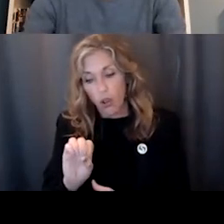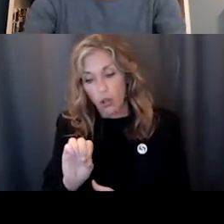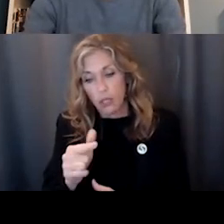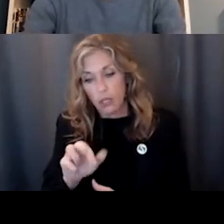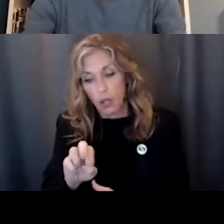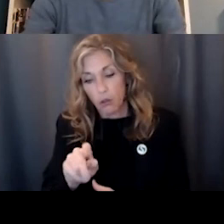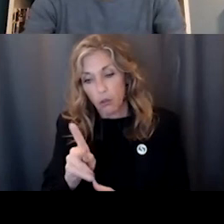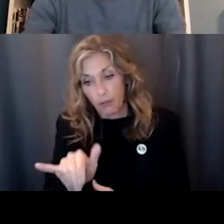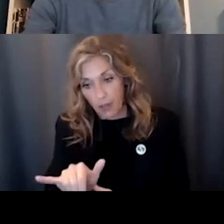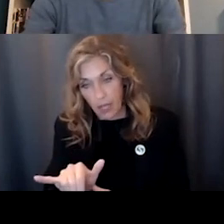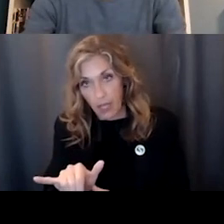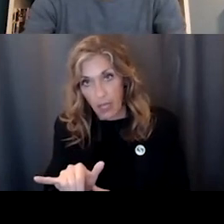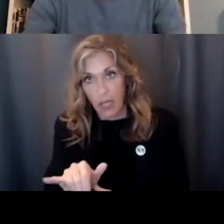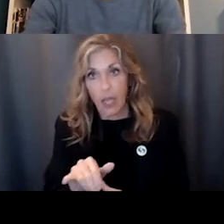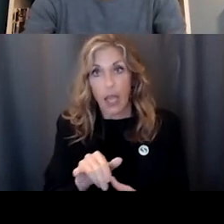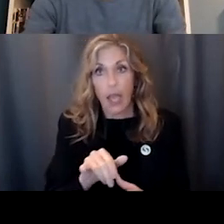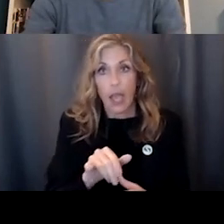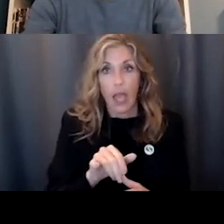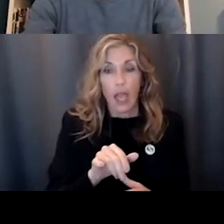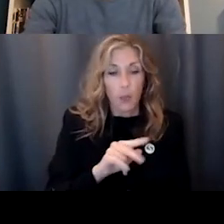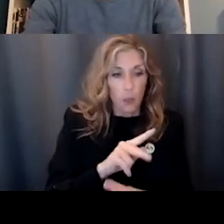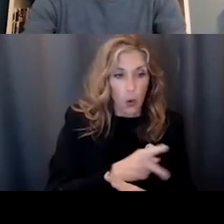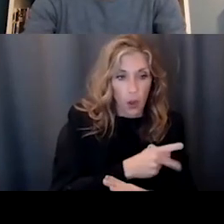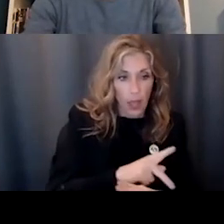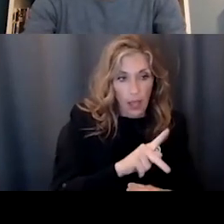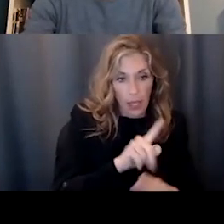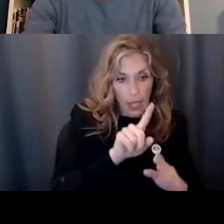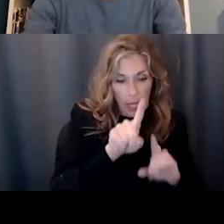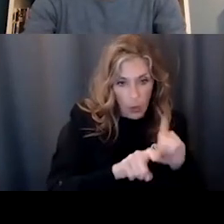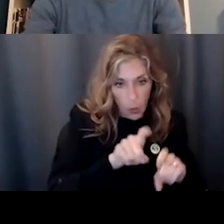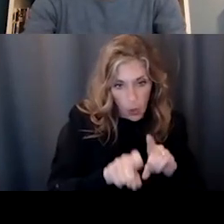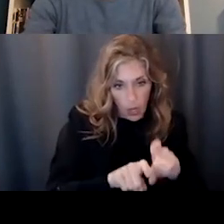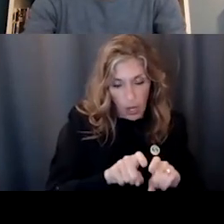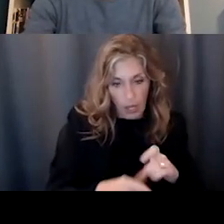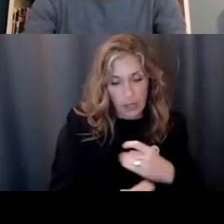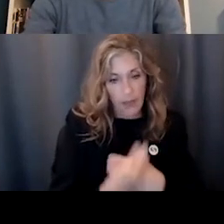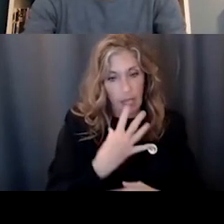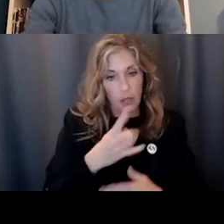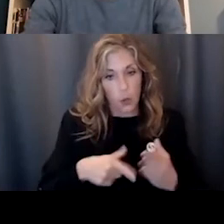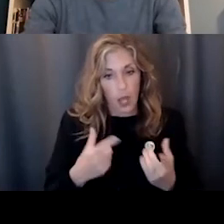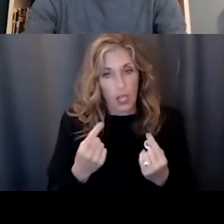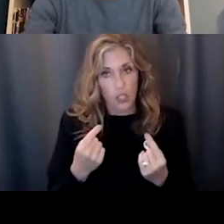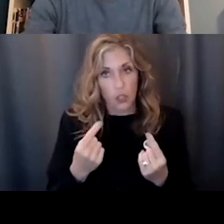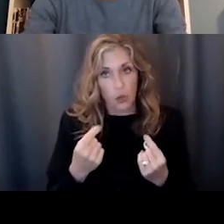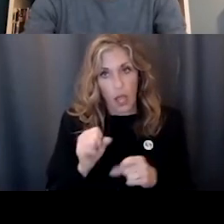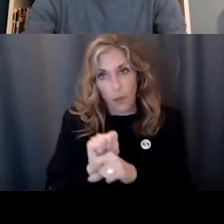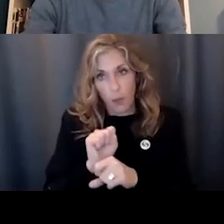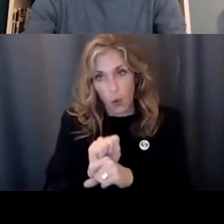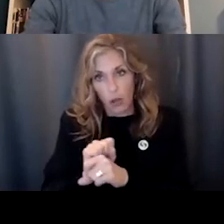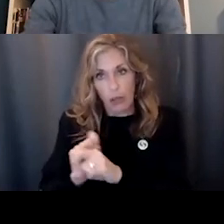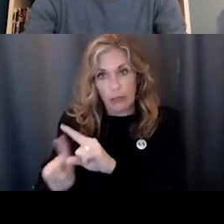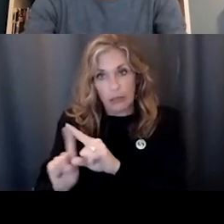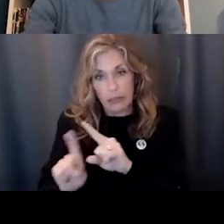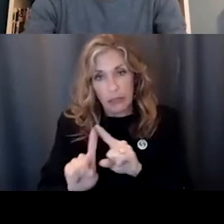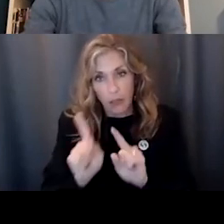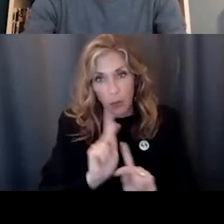really informed and really affected what I do. And I guess because I've been working with different people in the arts and ekphrastic